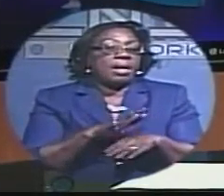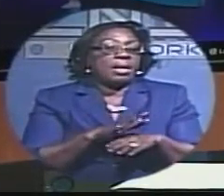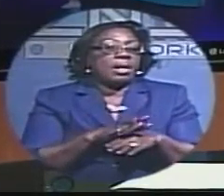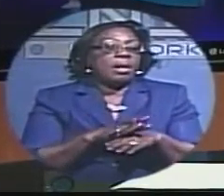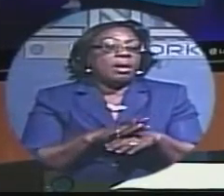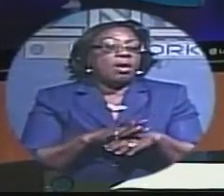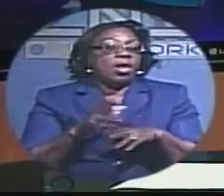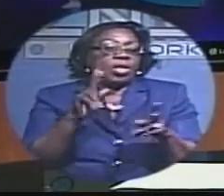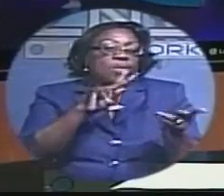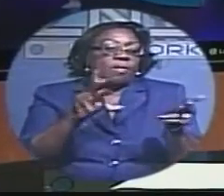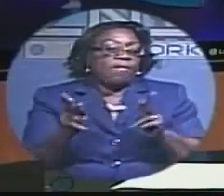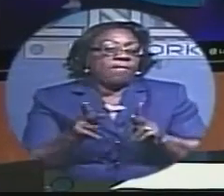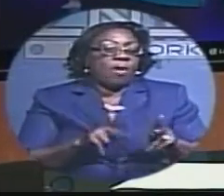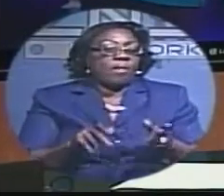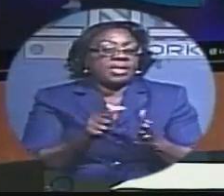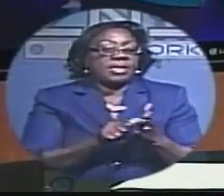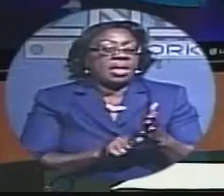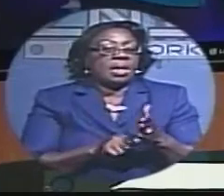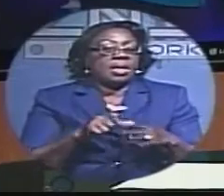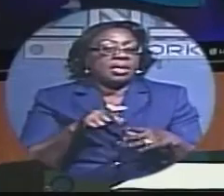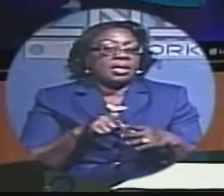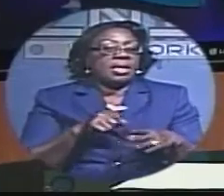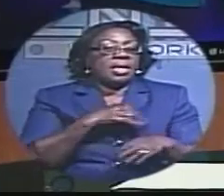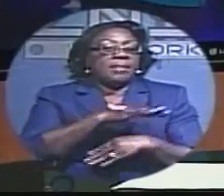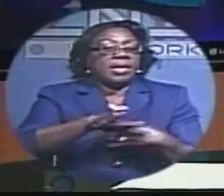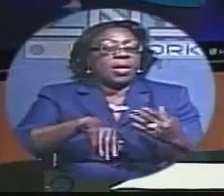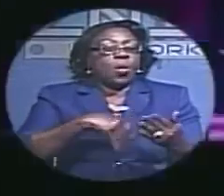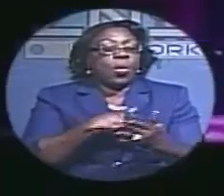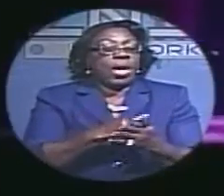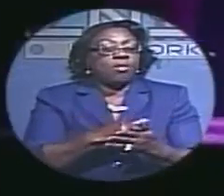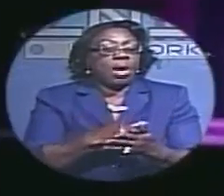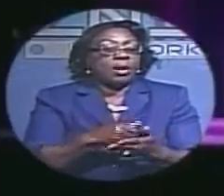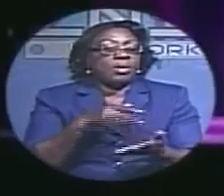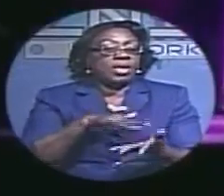in this exclusive iReport.